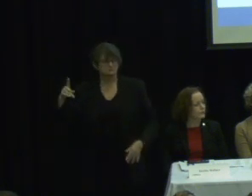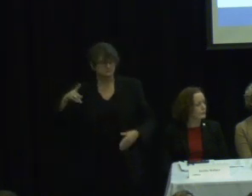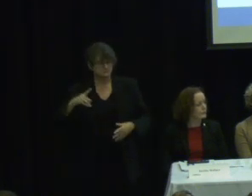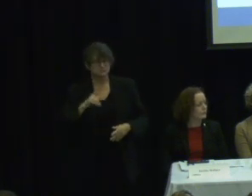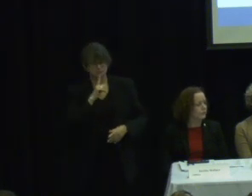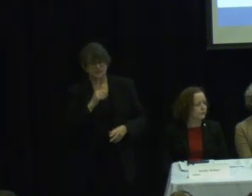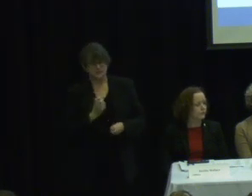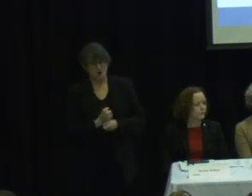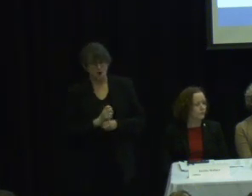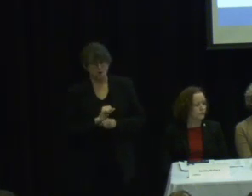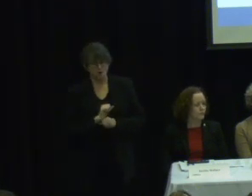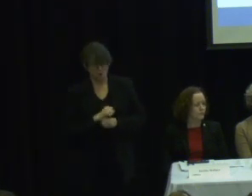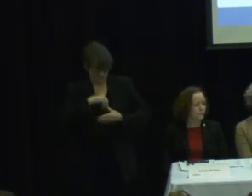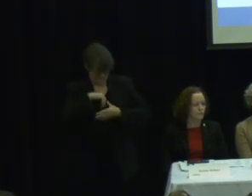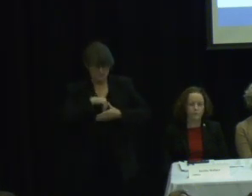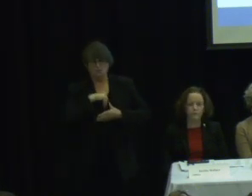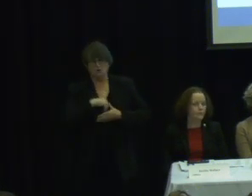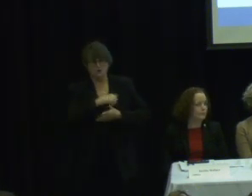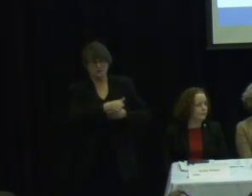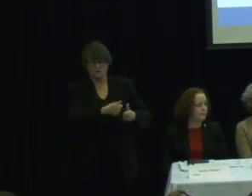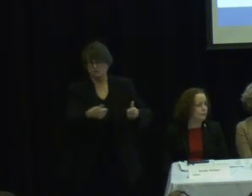together.